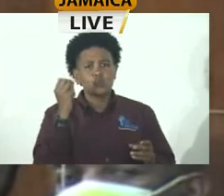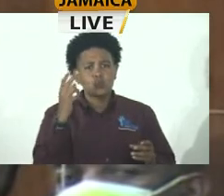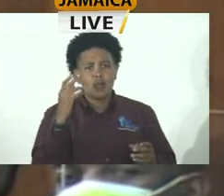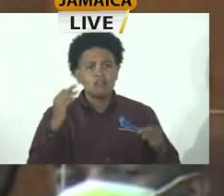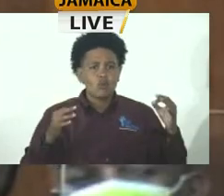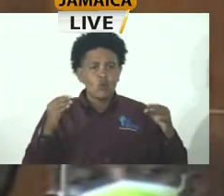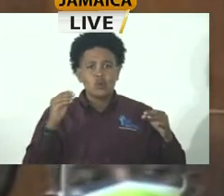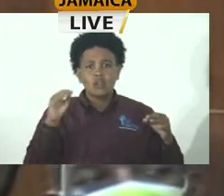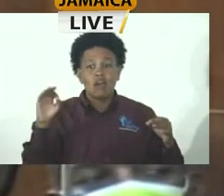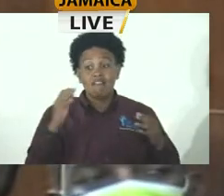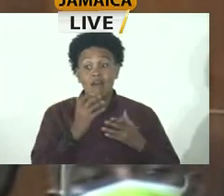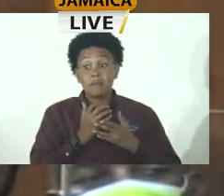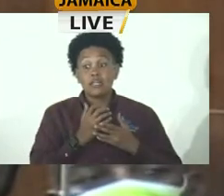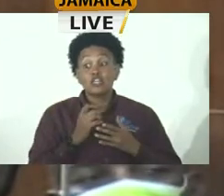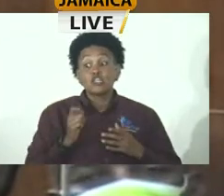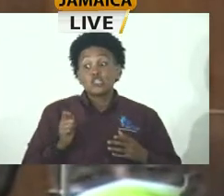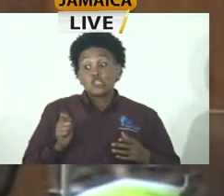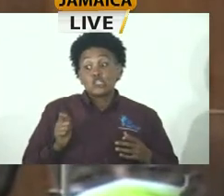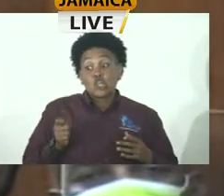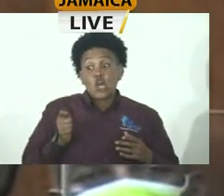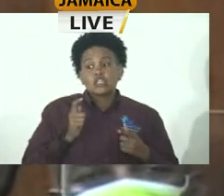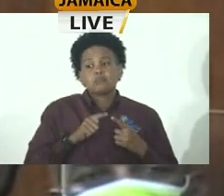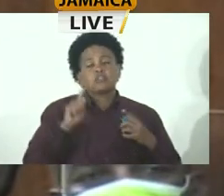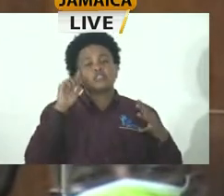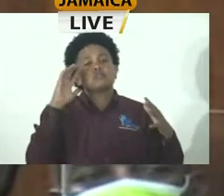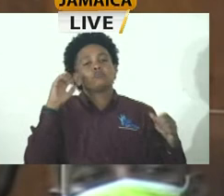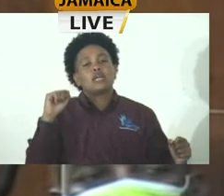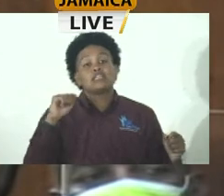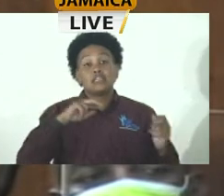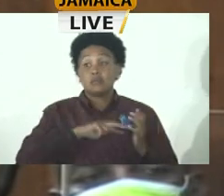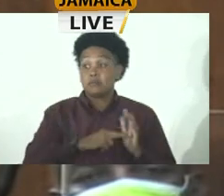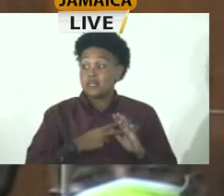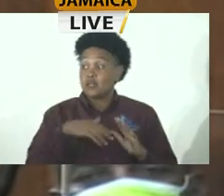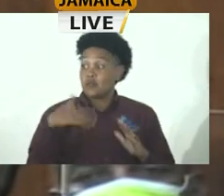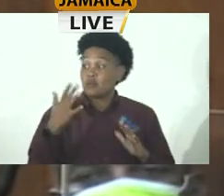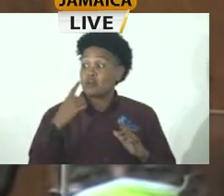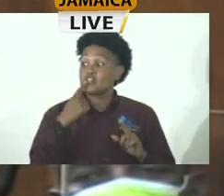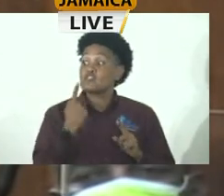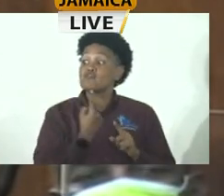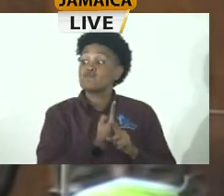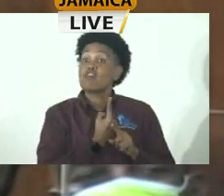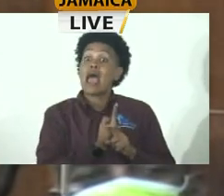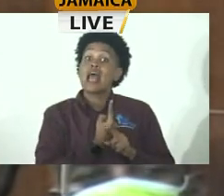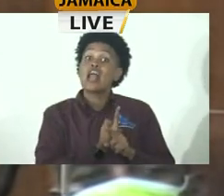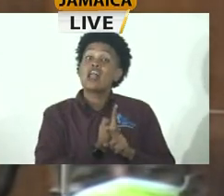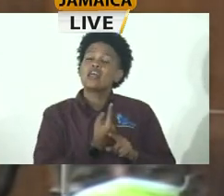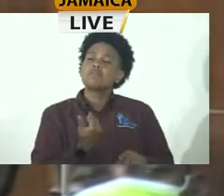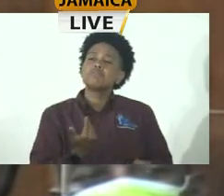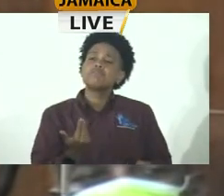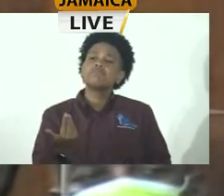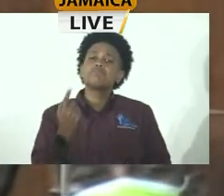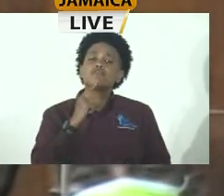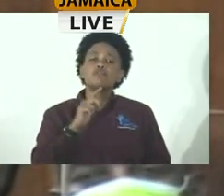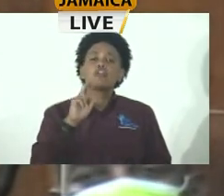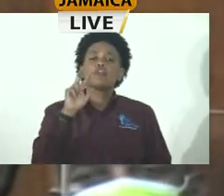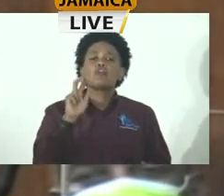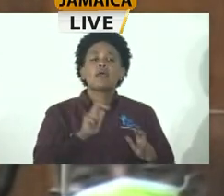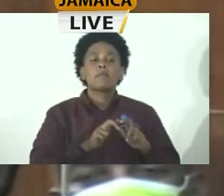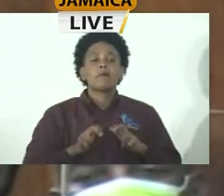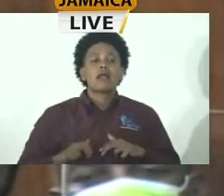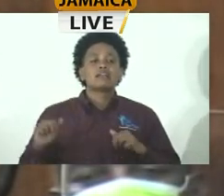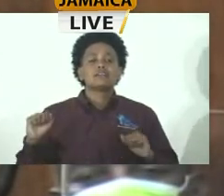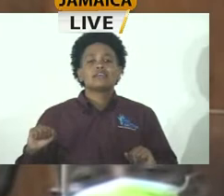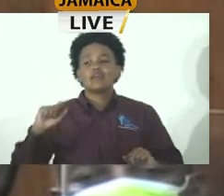judges plus the president it means madam speaker that on a regular regular basis at least three panels can